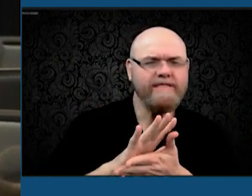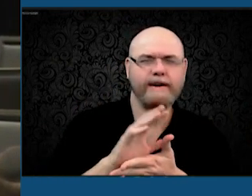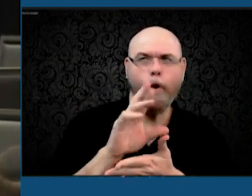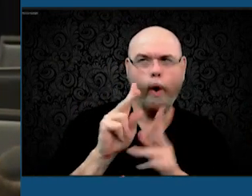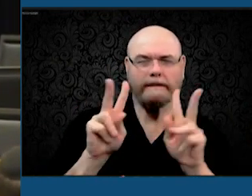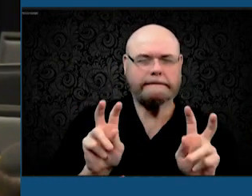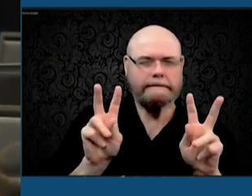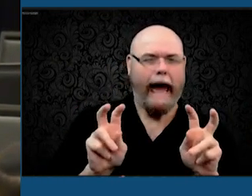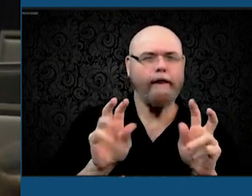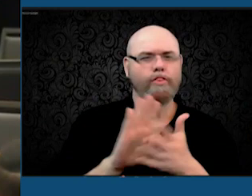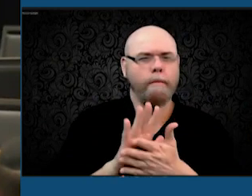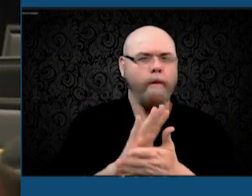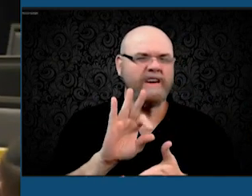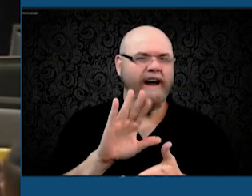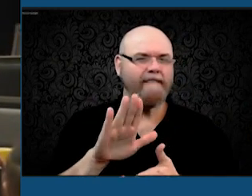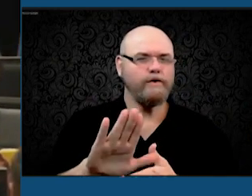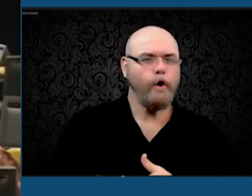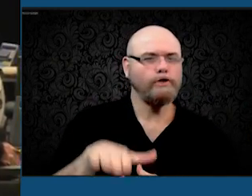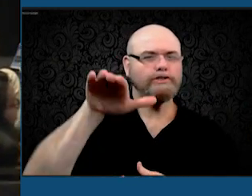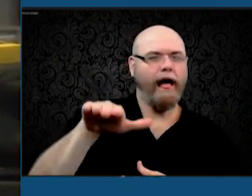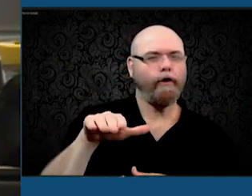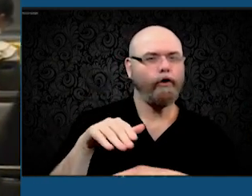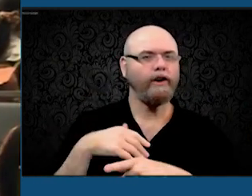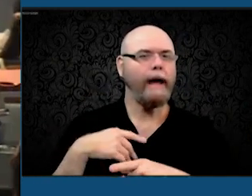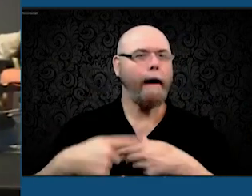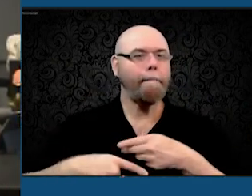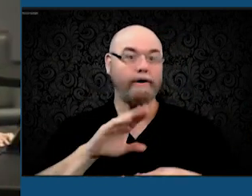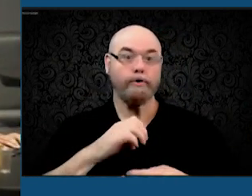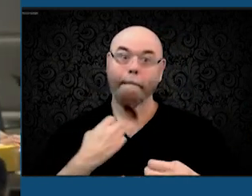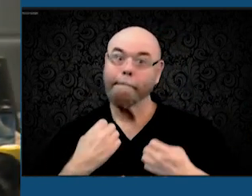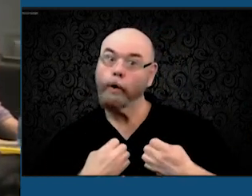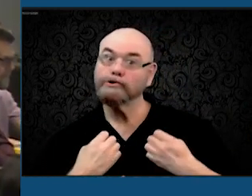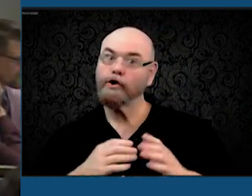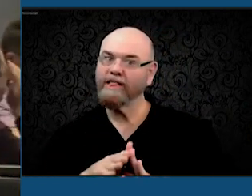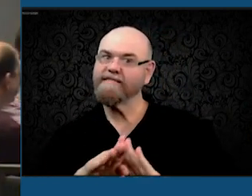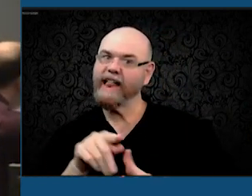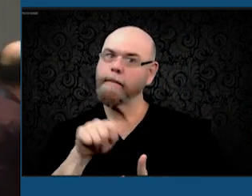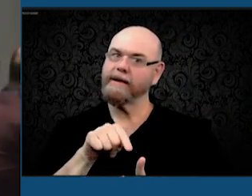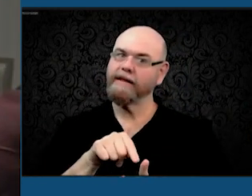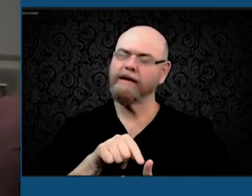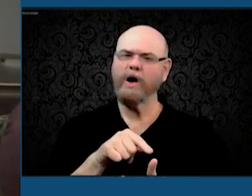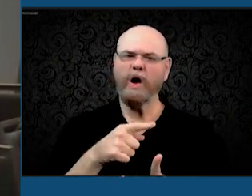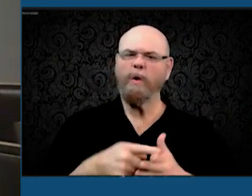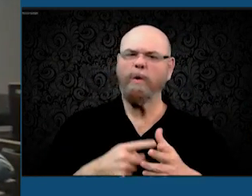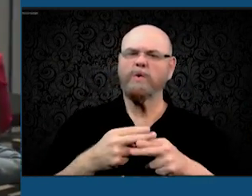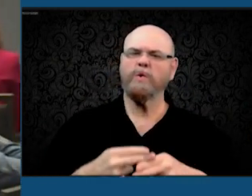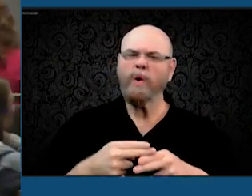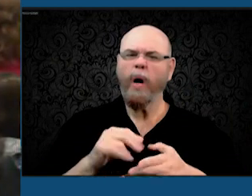your childhood regarding your emotional development, what would you call the movie?